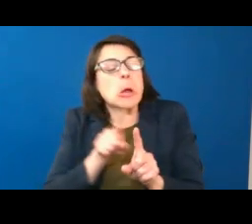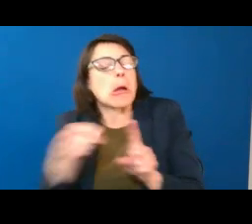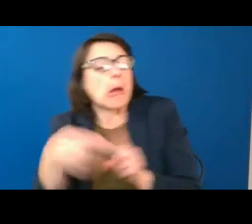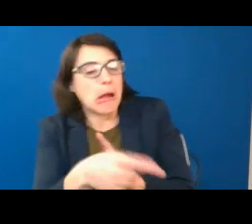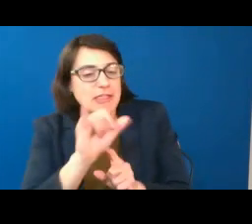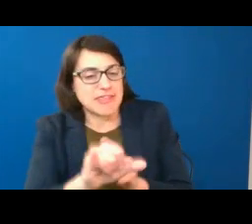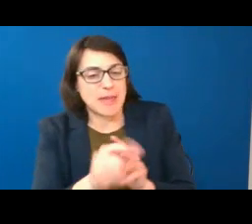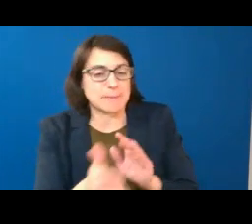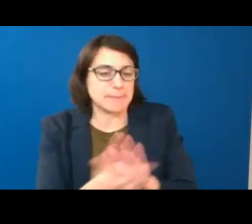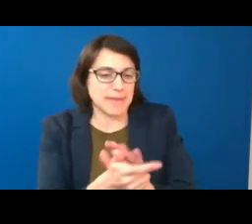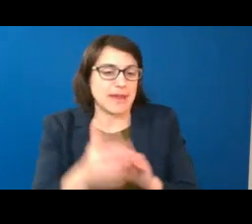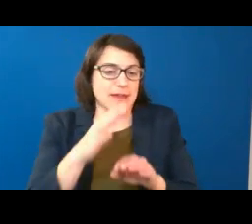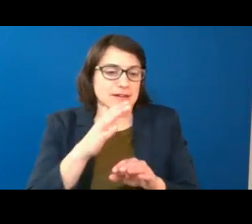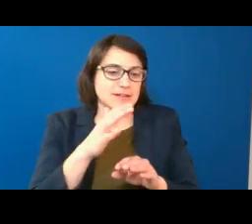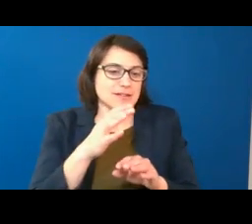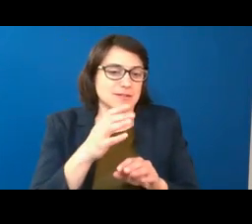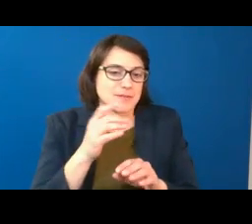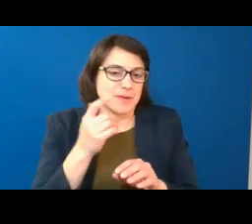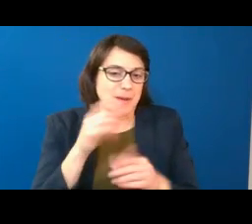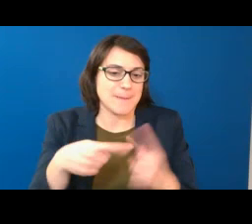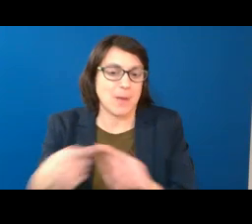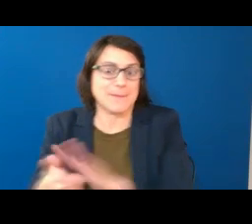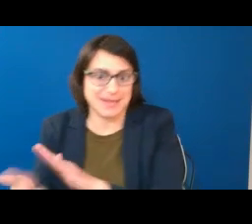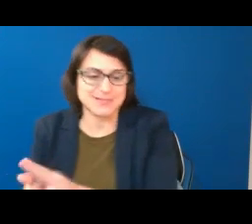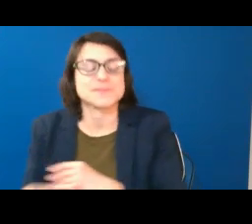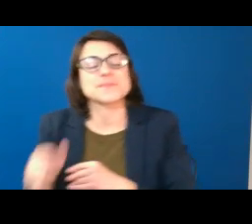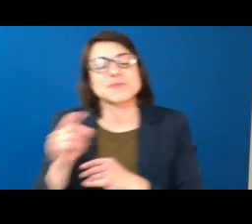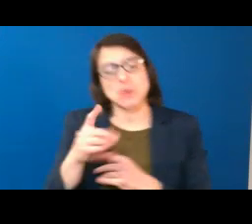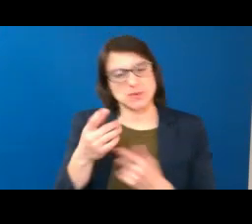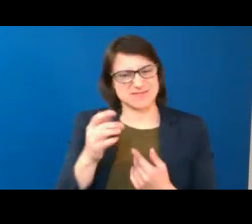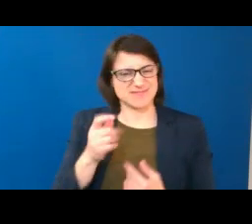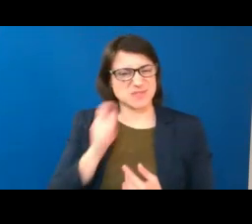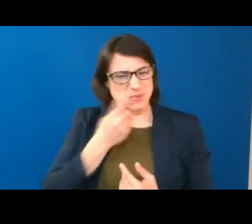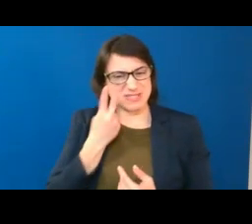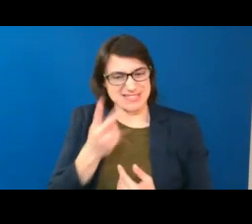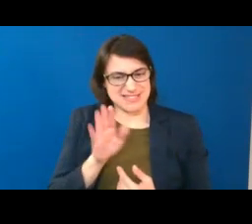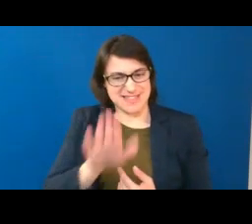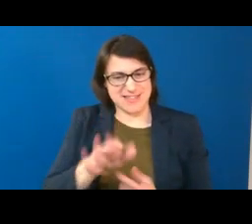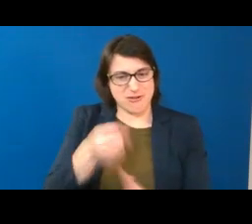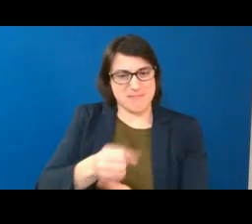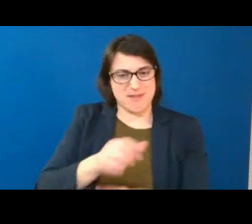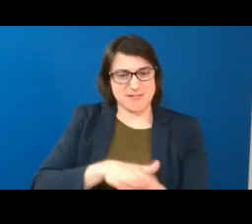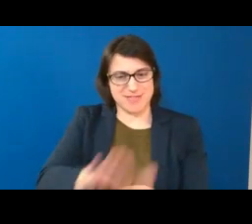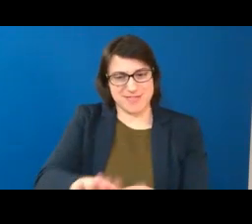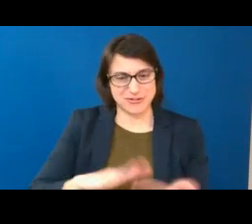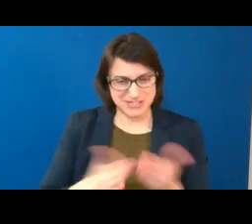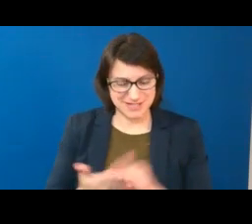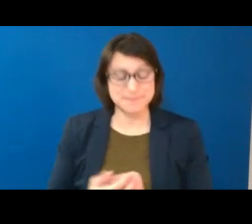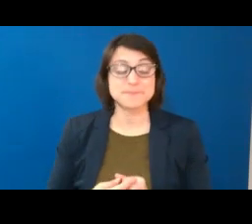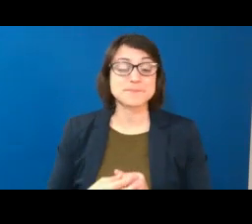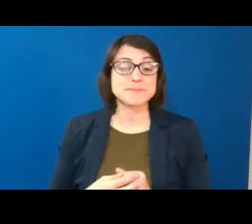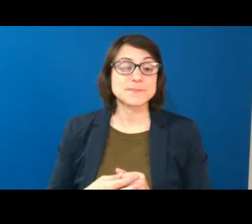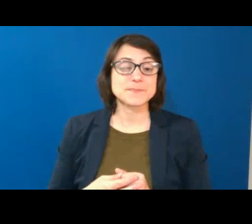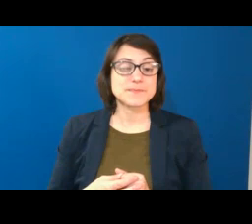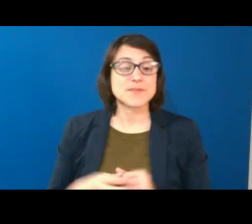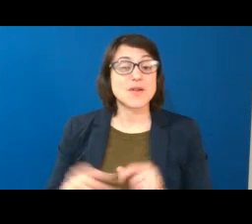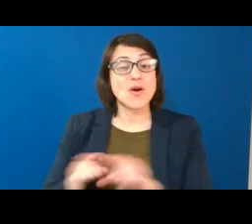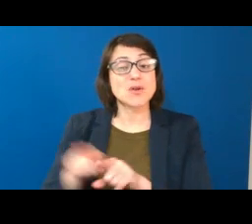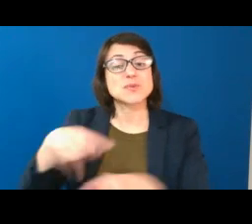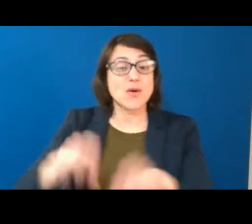their direct impact on their city. In addition, they hosted lots of cleanups and other community